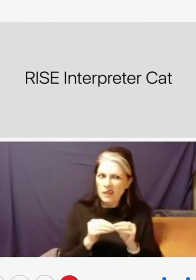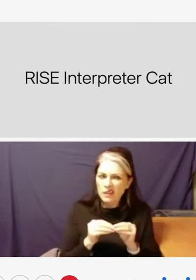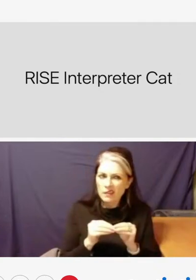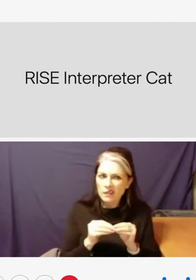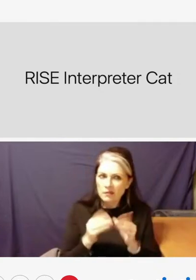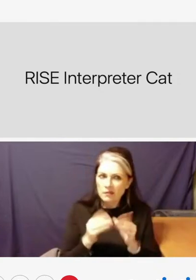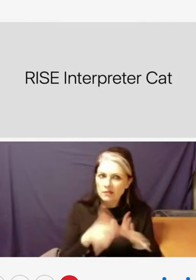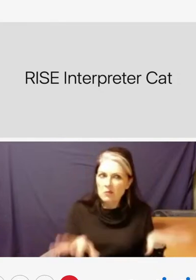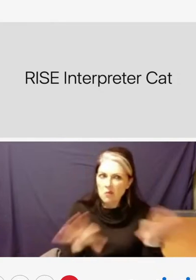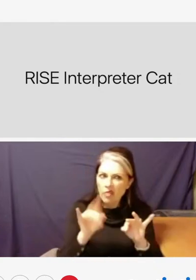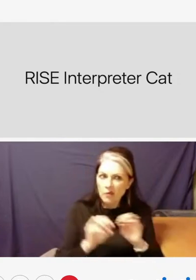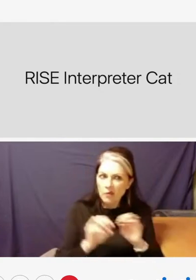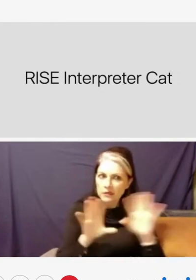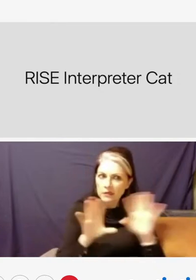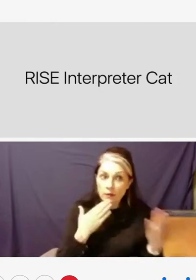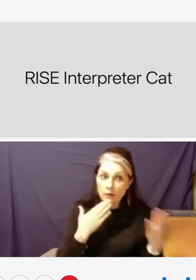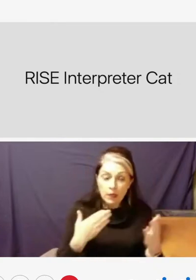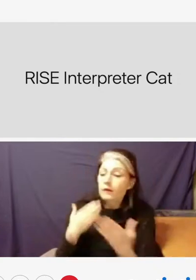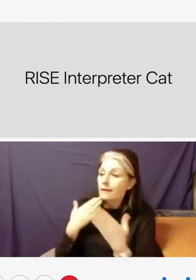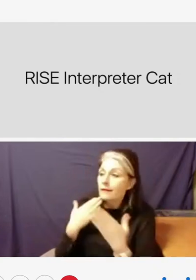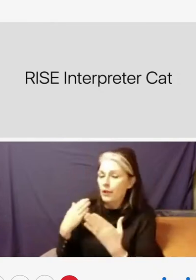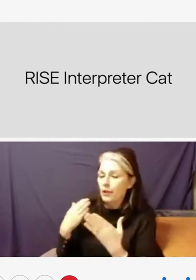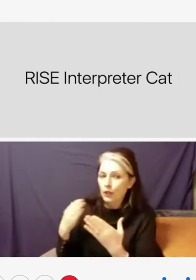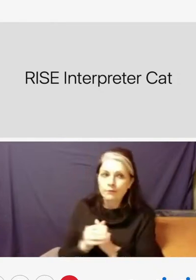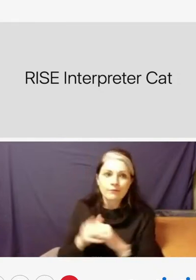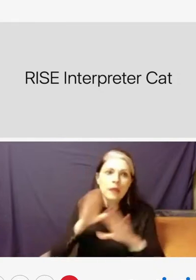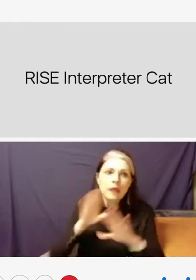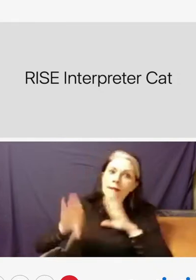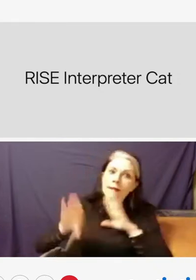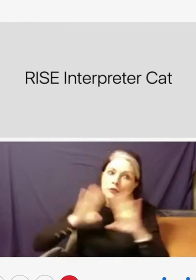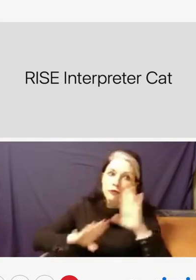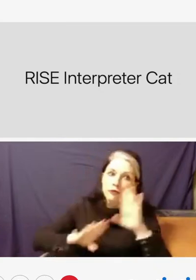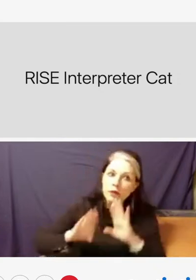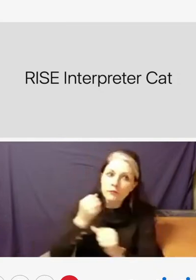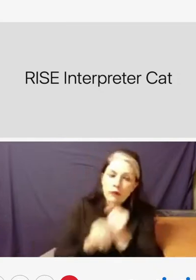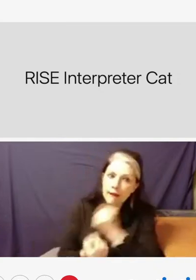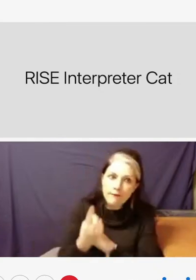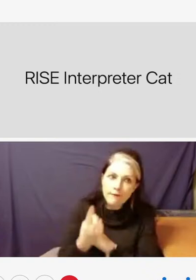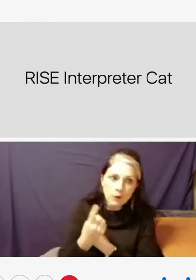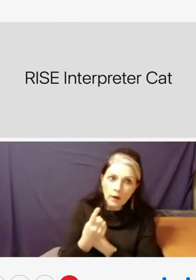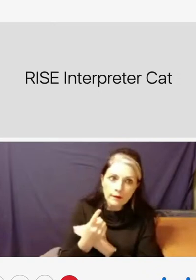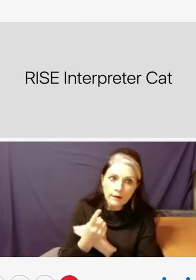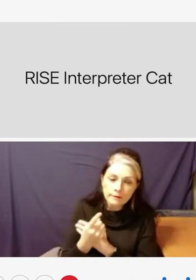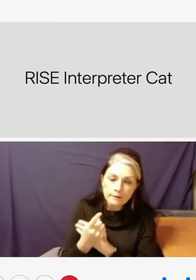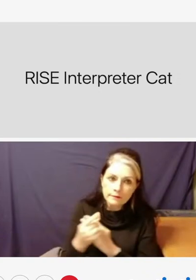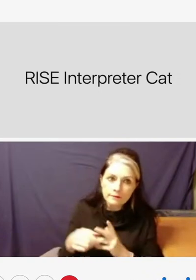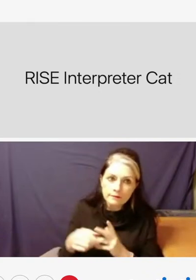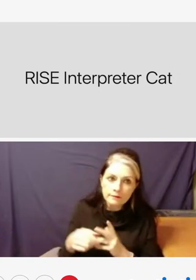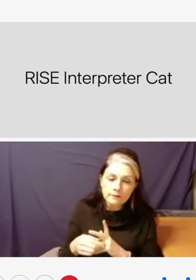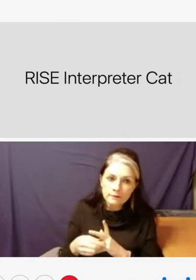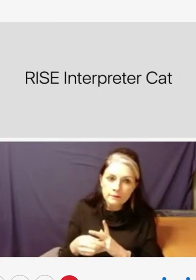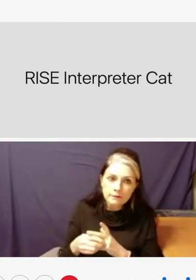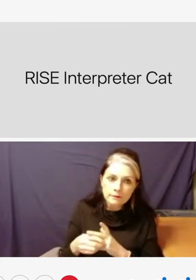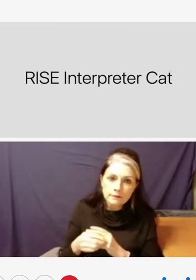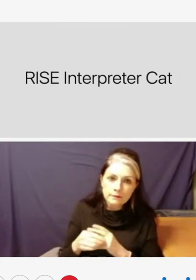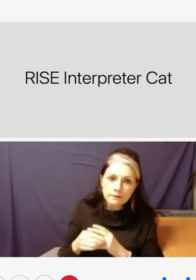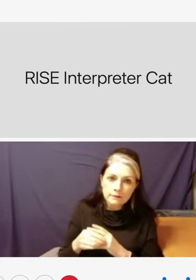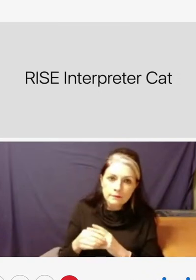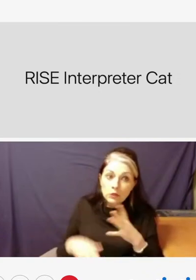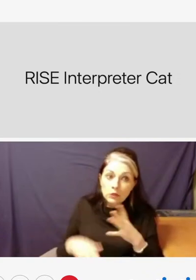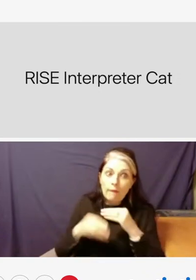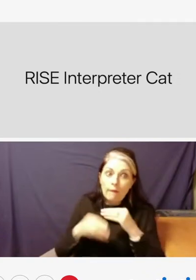yeah thank you it it is frustrating I think for everyone so just uh add on a little bit on that Dr